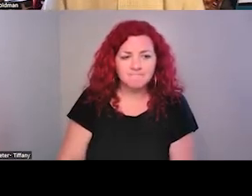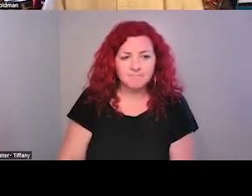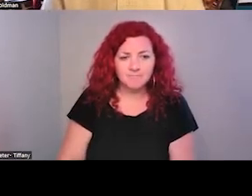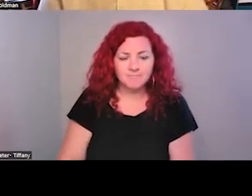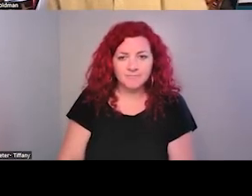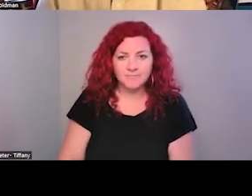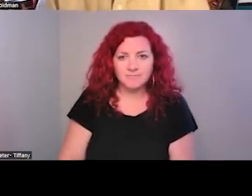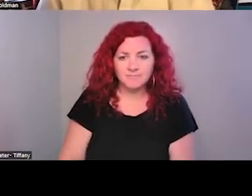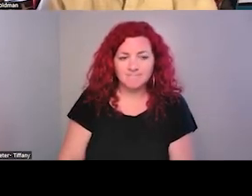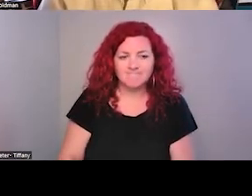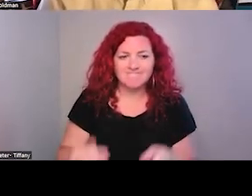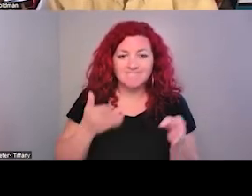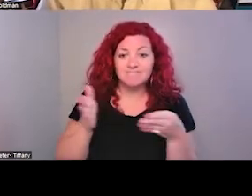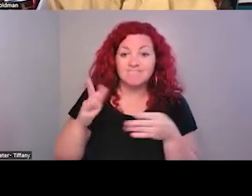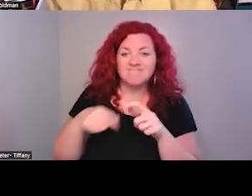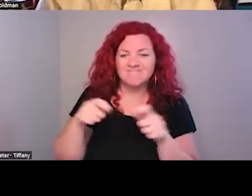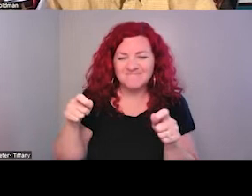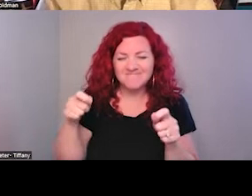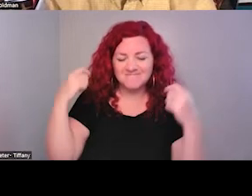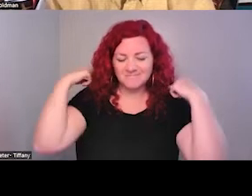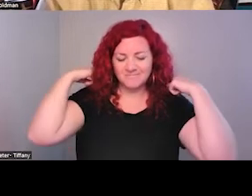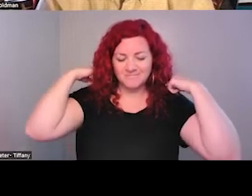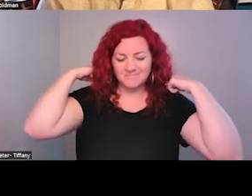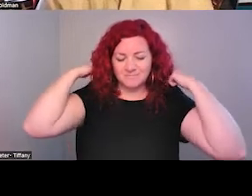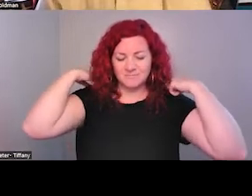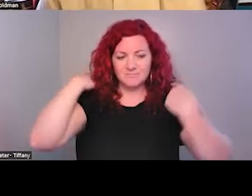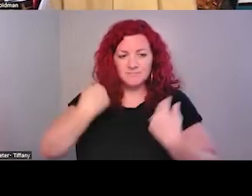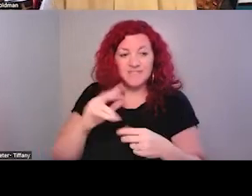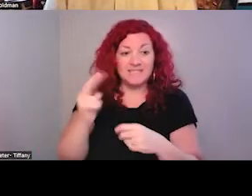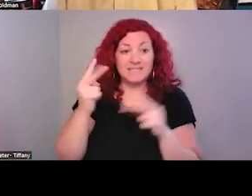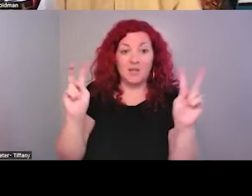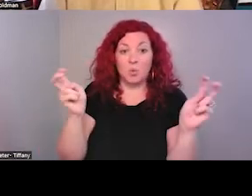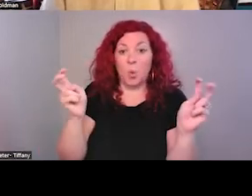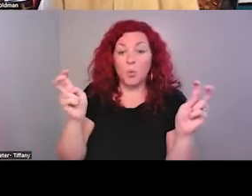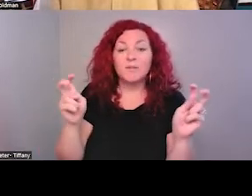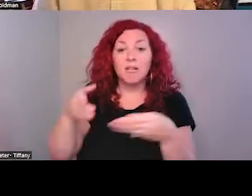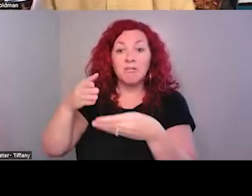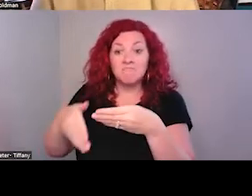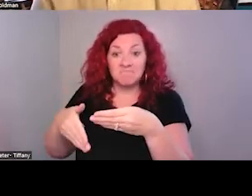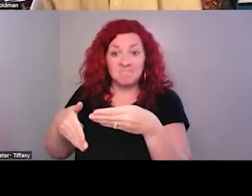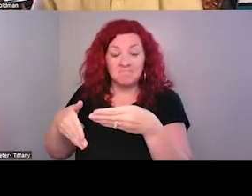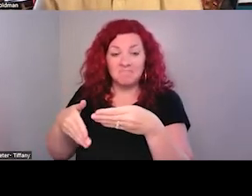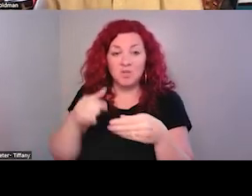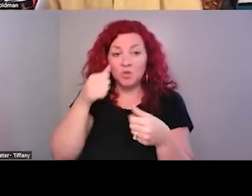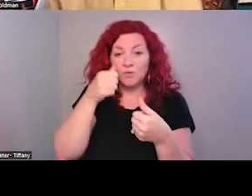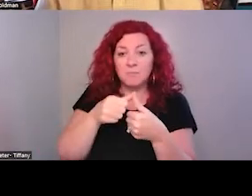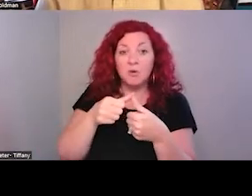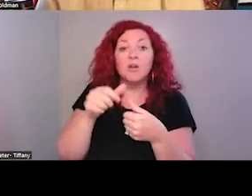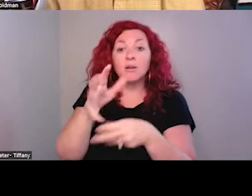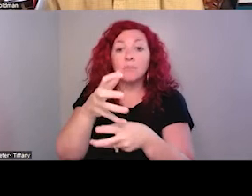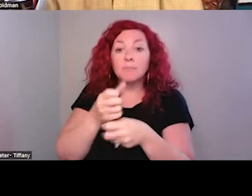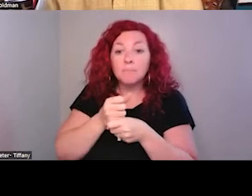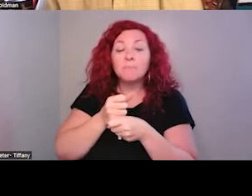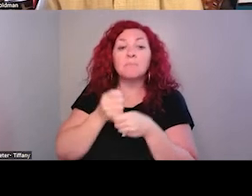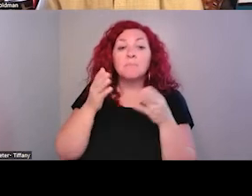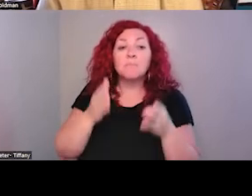going to pivot here to wrapping up. I wanted to share this second quote that I had mentioned. So again, a recipient of Street Crisis